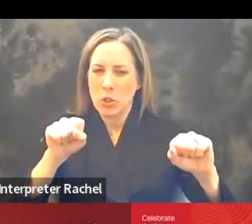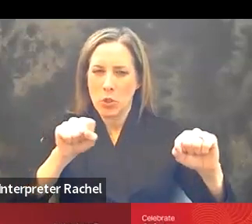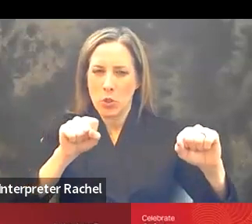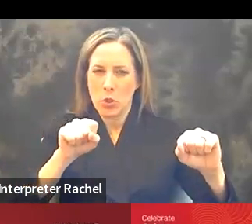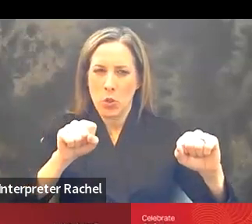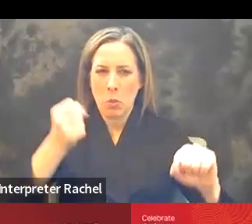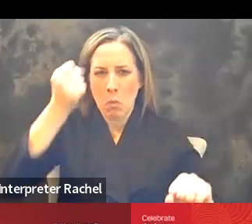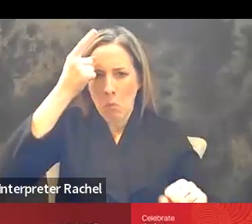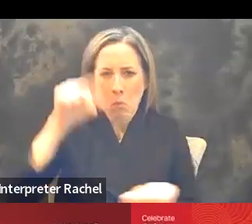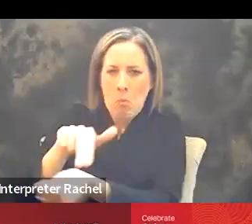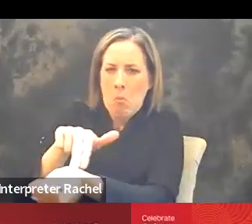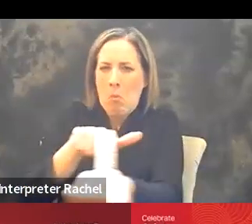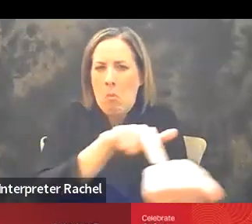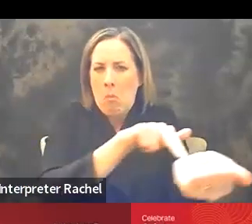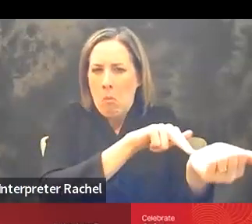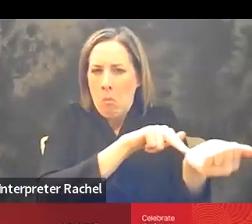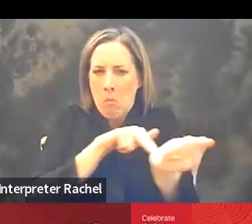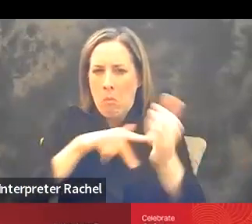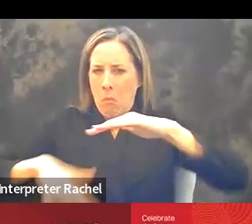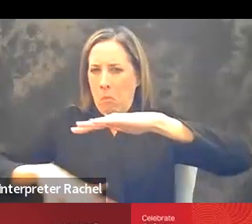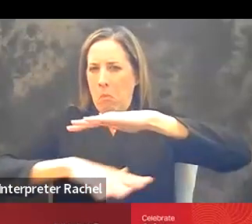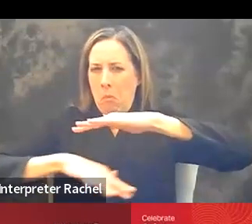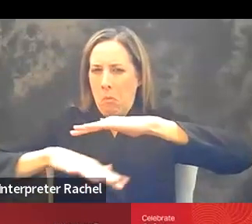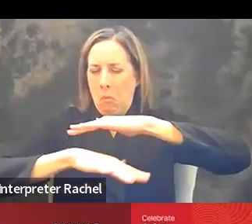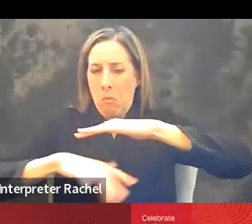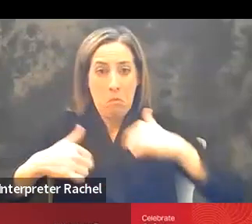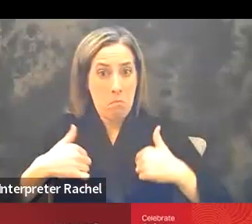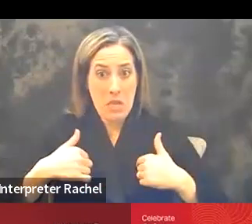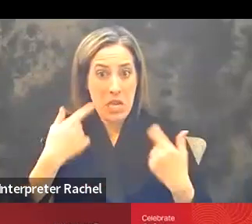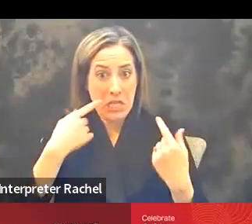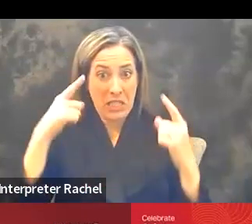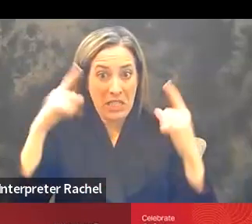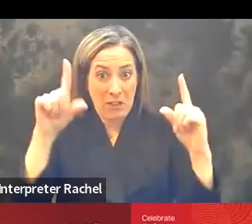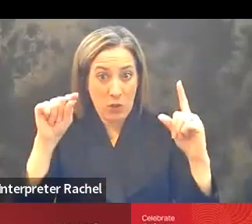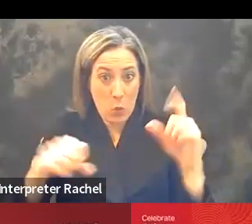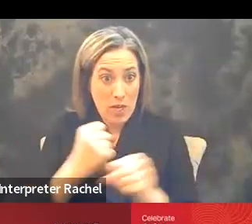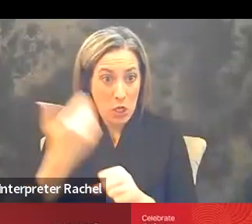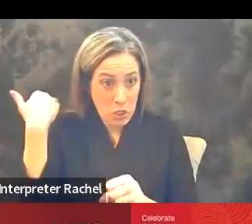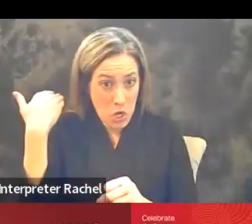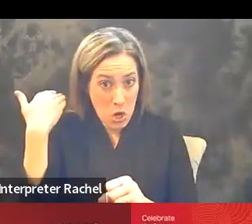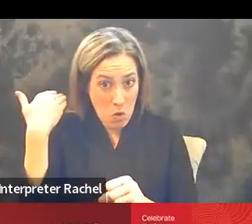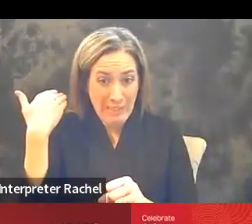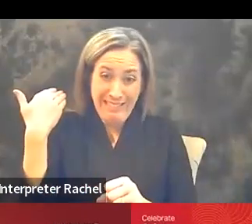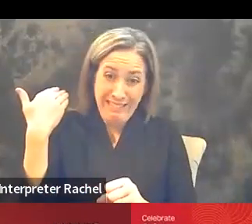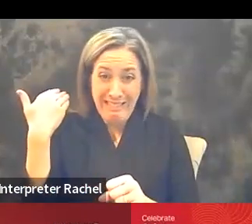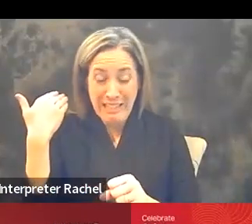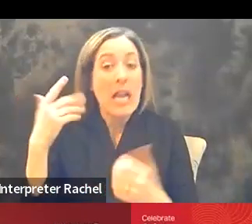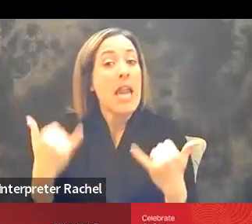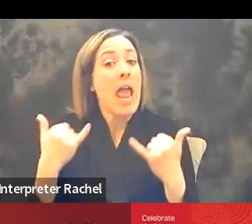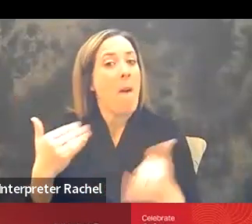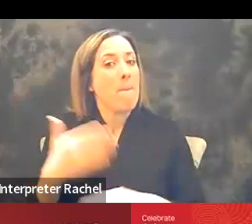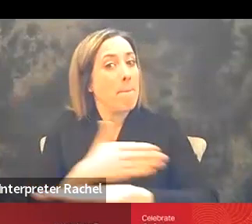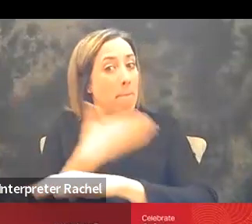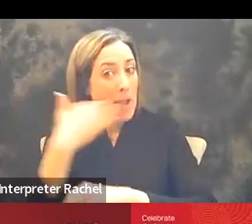off the bat. I know I wouldn't have been able to do it successfully 20 years ago. I feel like maybe I can navigate it a little bit better now.